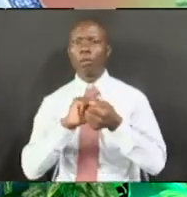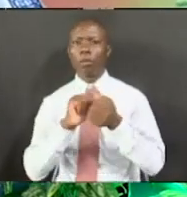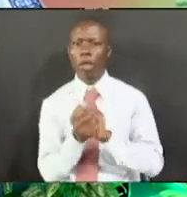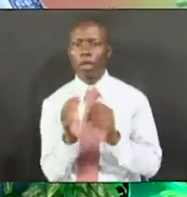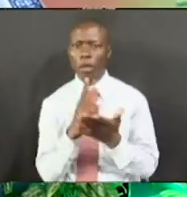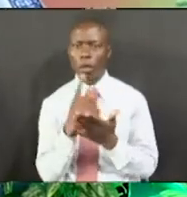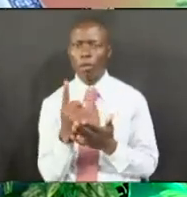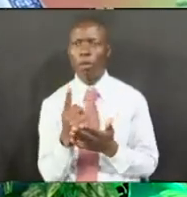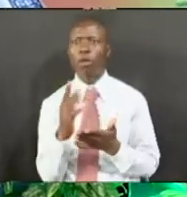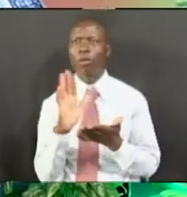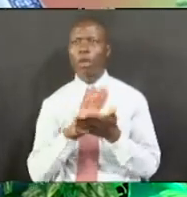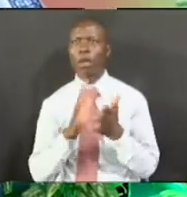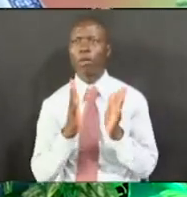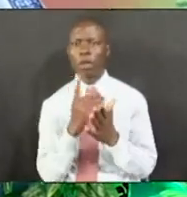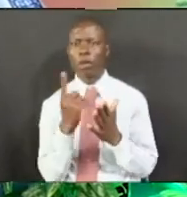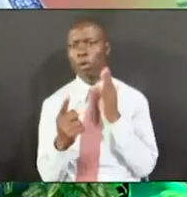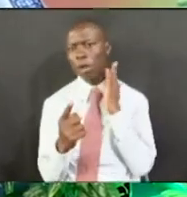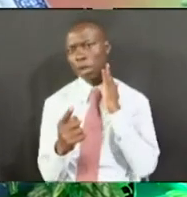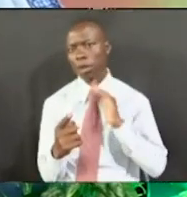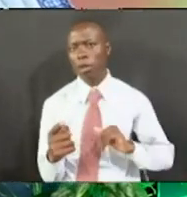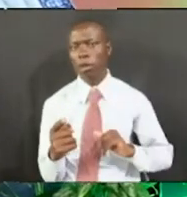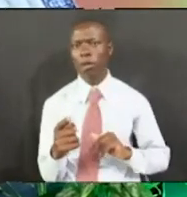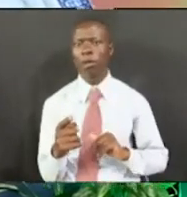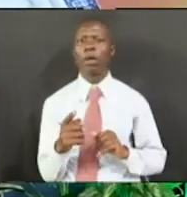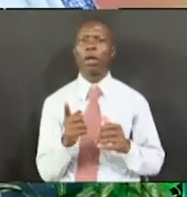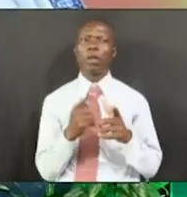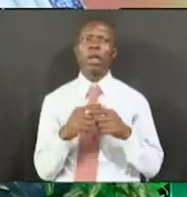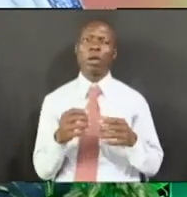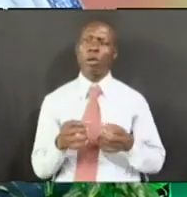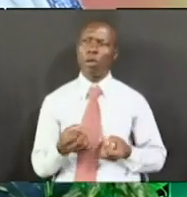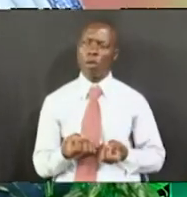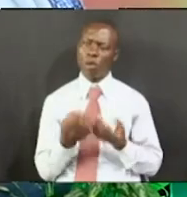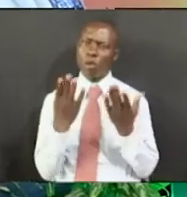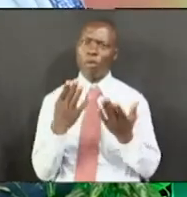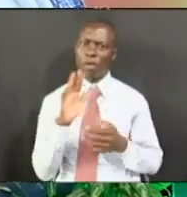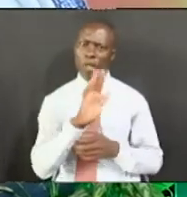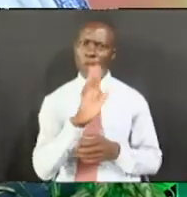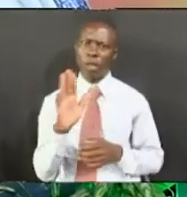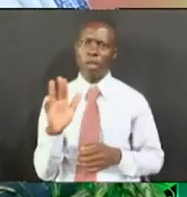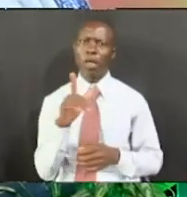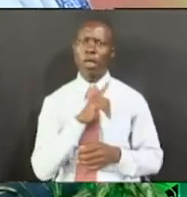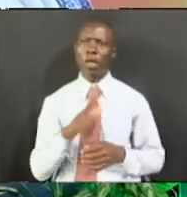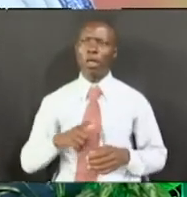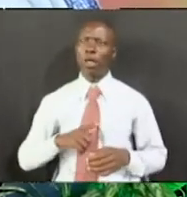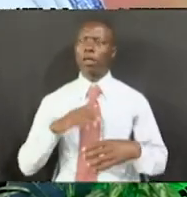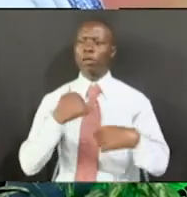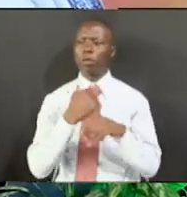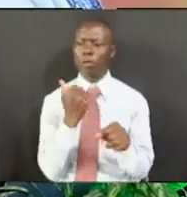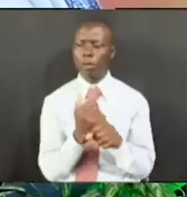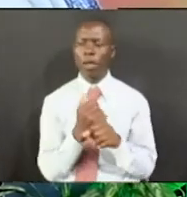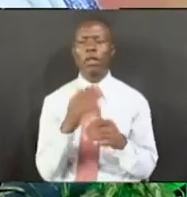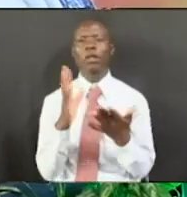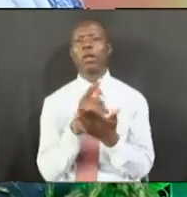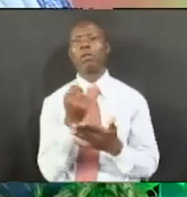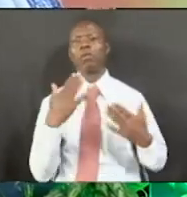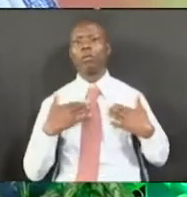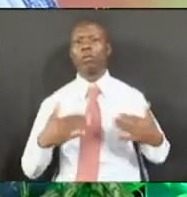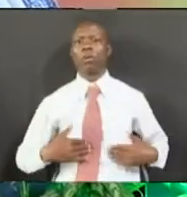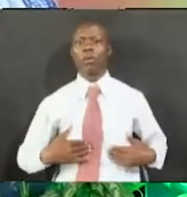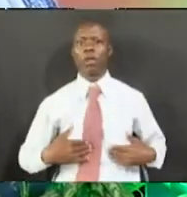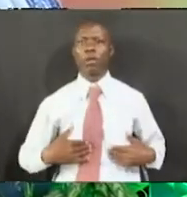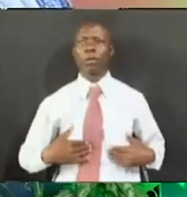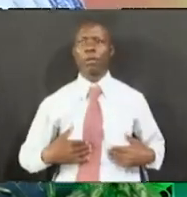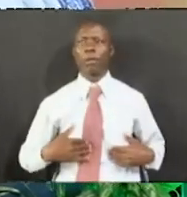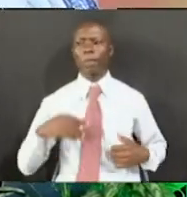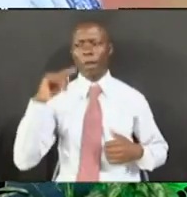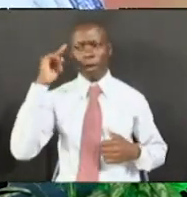in John who offered his lunch to Christ in order to feed the multitude, made somebody. Think of